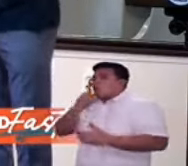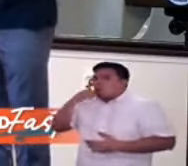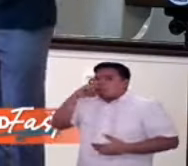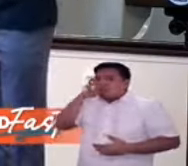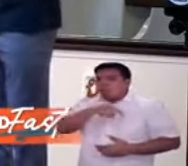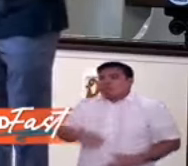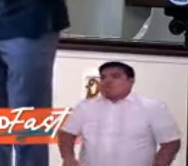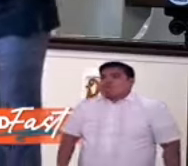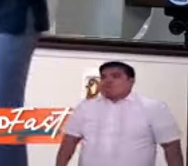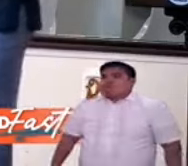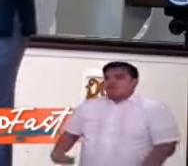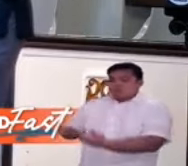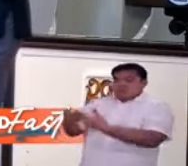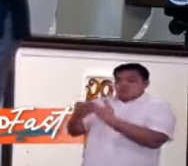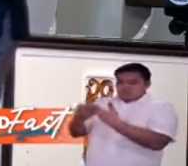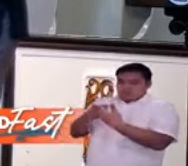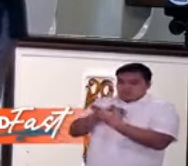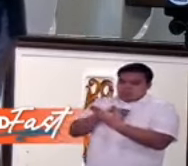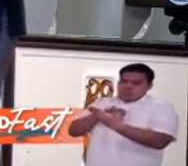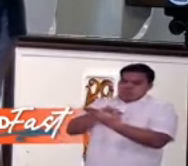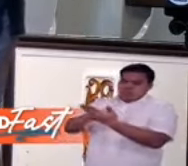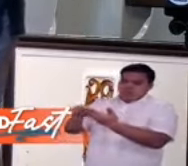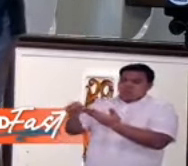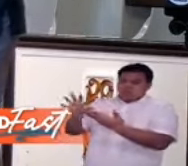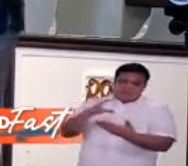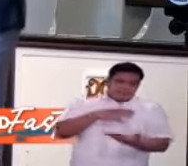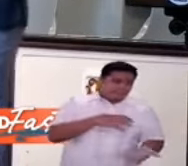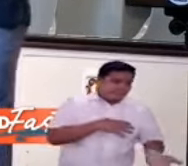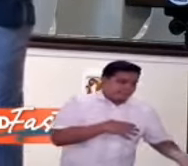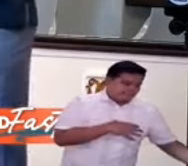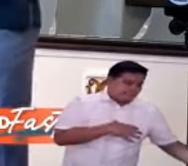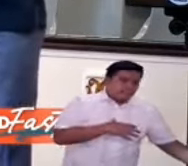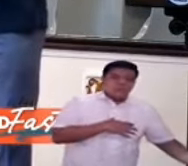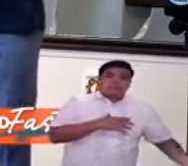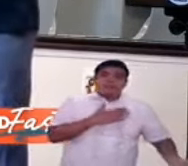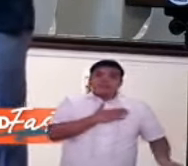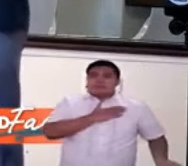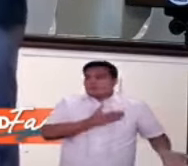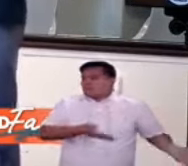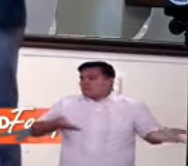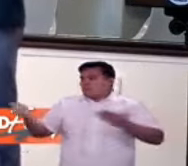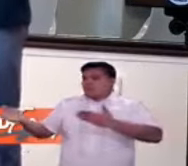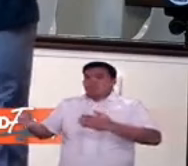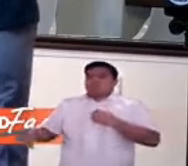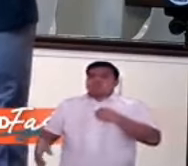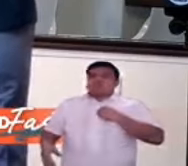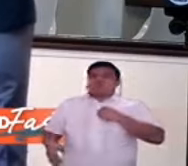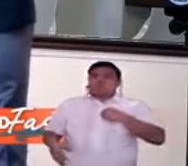nang i-present ang ilang anak. Mo na ila. I present my children to the world. Debu.